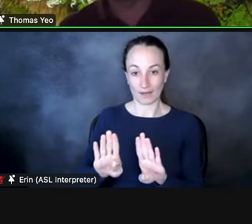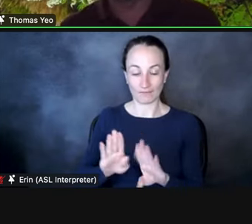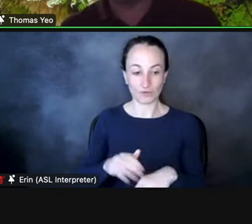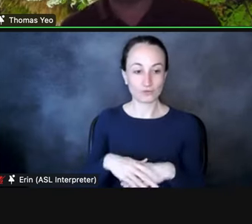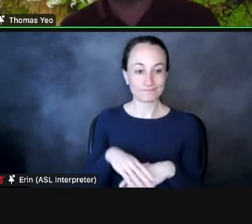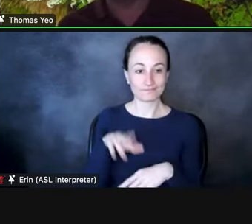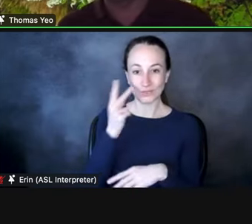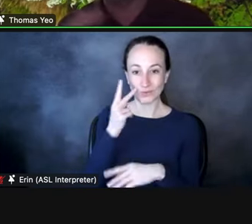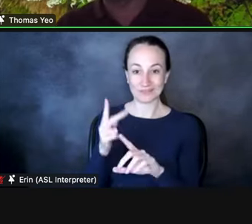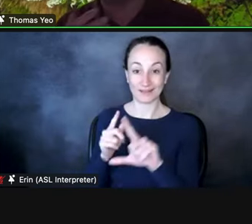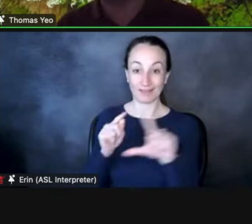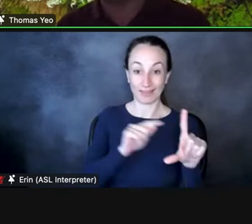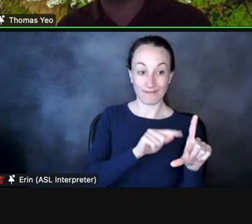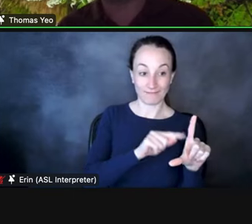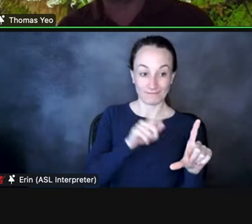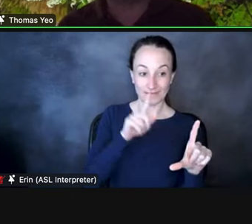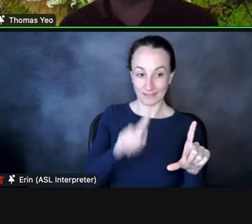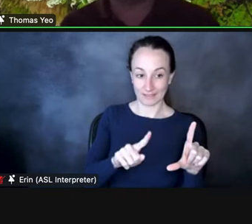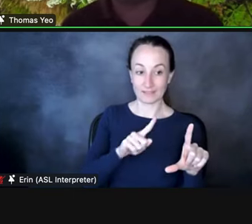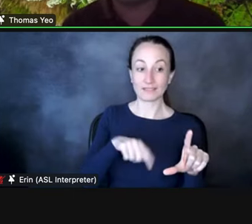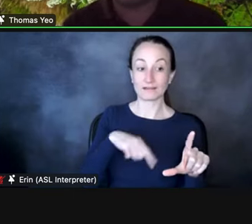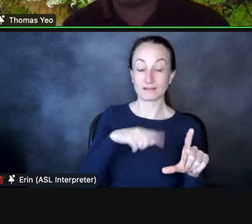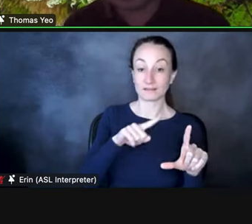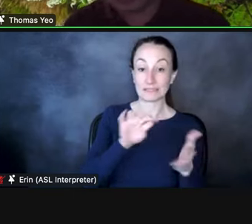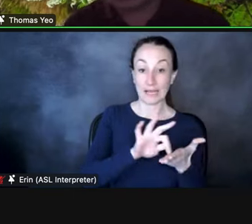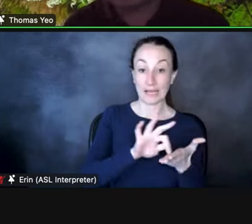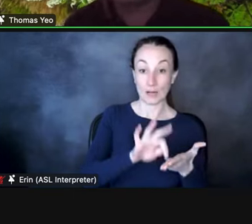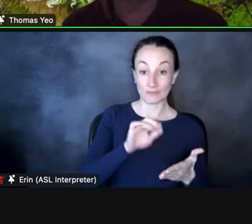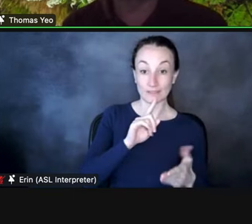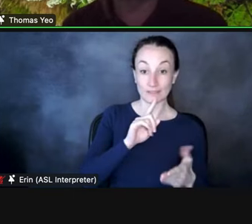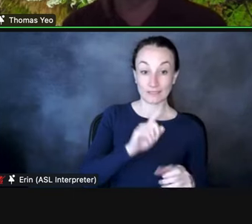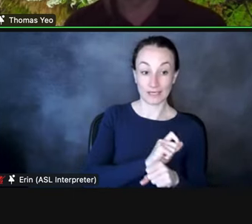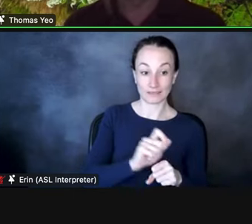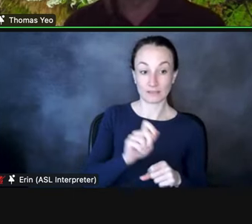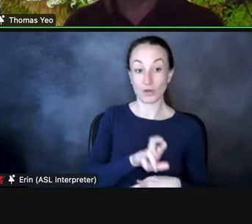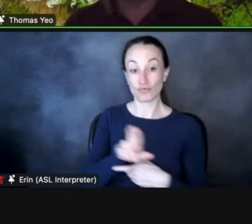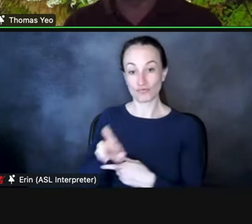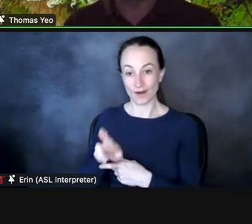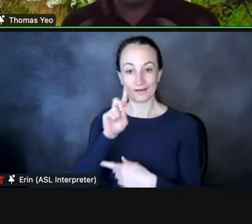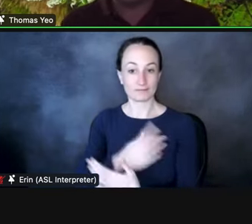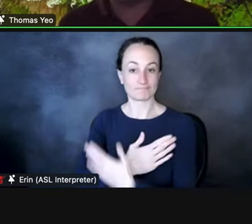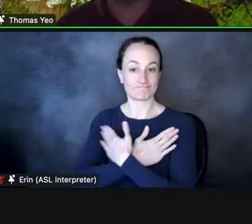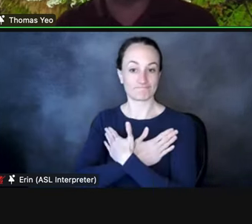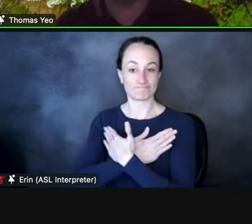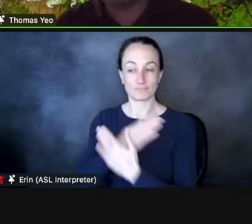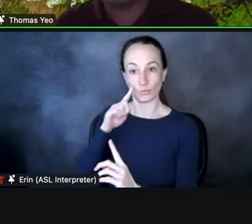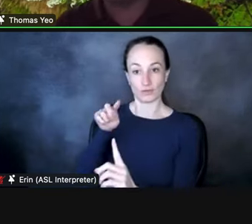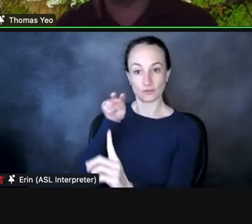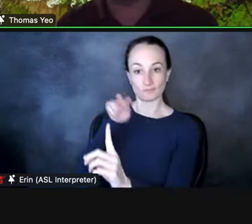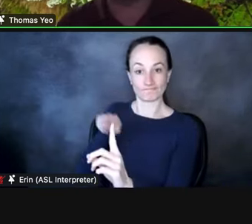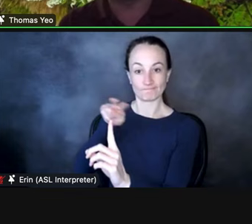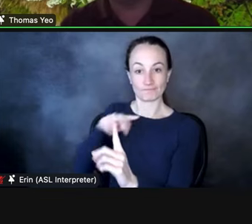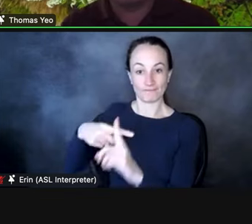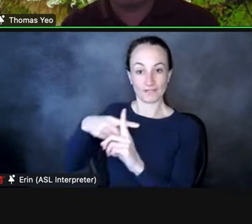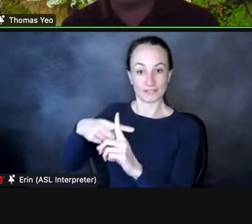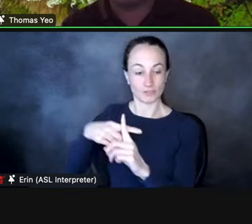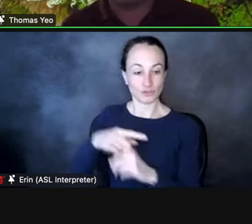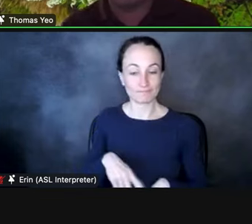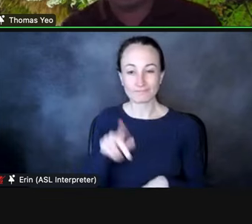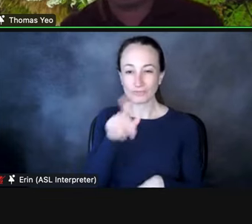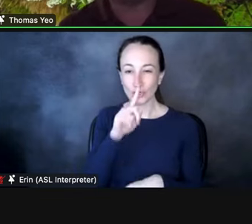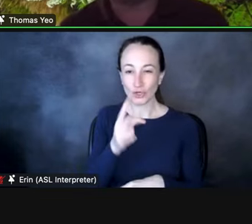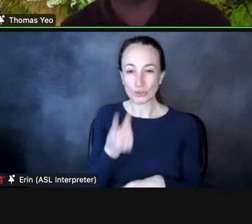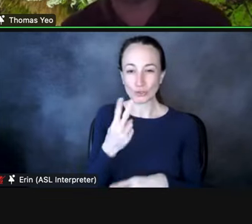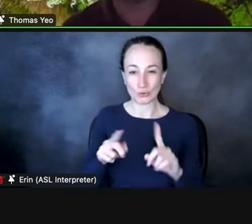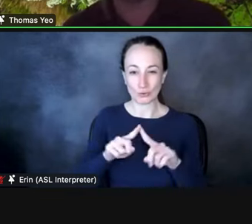and on the right is a functional connectivity matrix during resting fixation. There are differences between the two matrices, but the two matrices